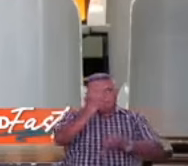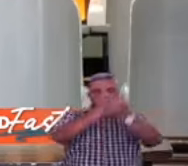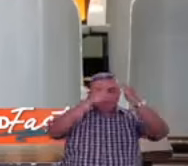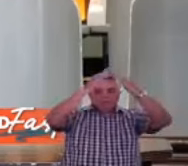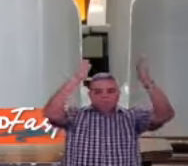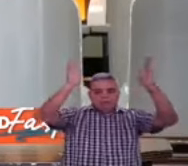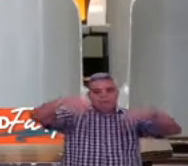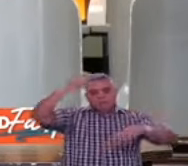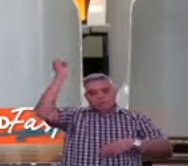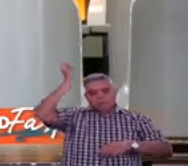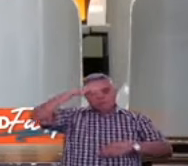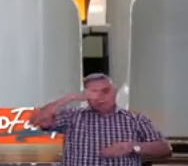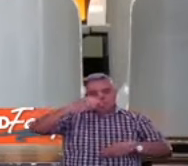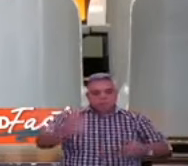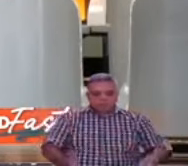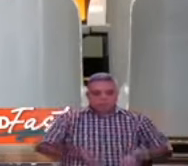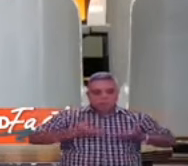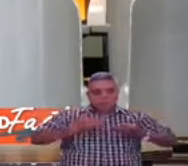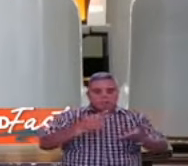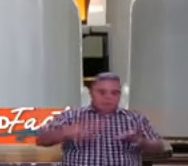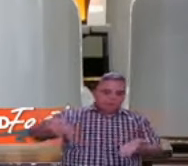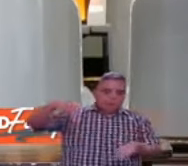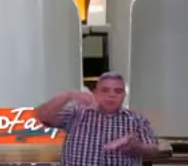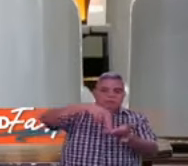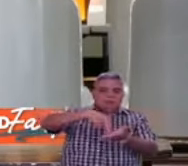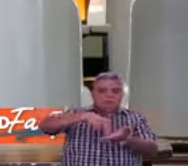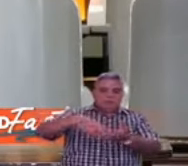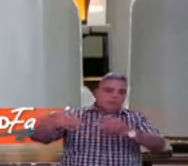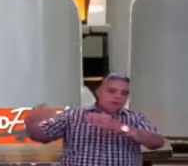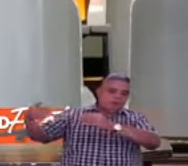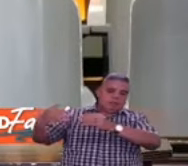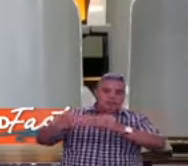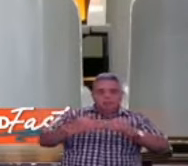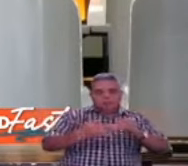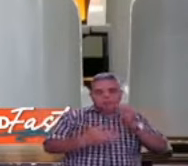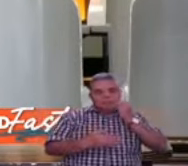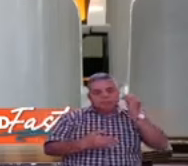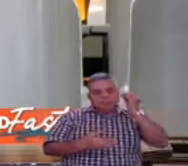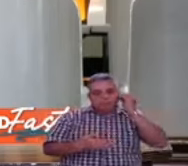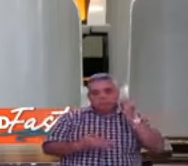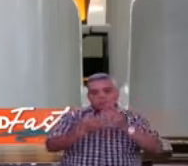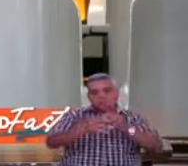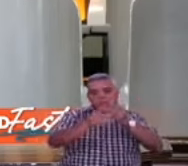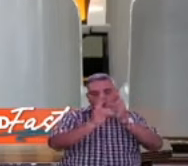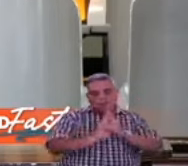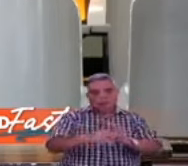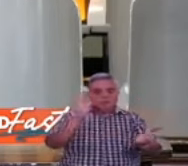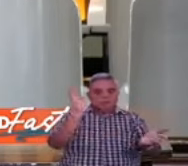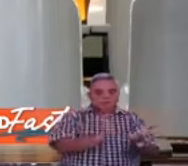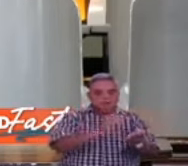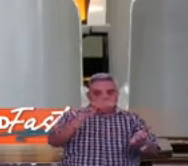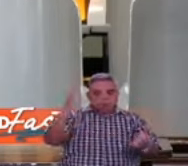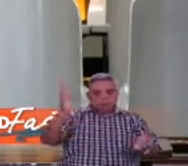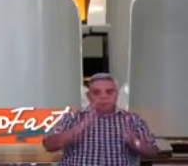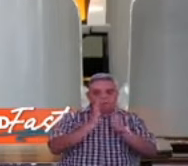wisdom and the courage to stand up and lead their homes for thy honor, for thy glory. We pray